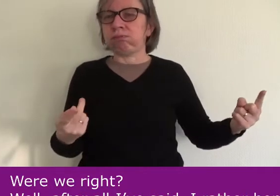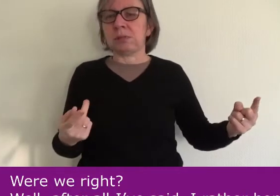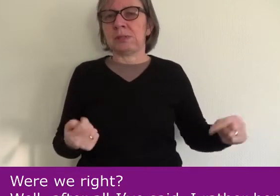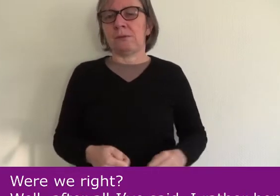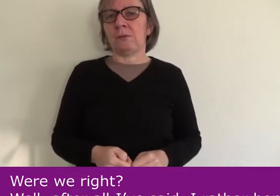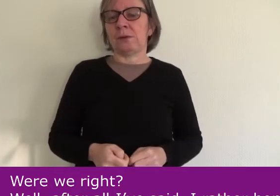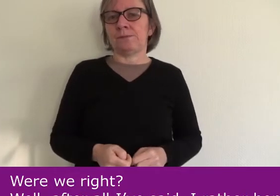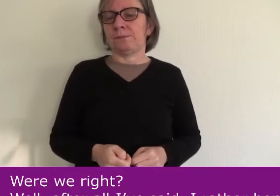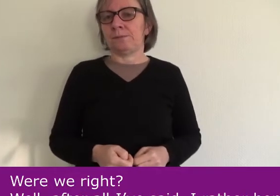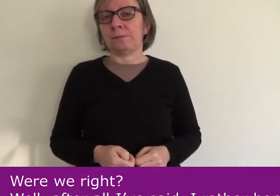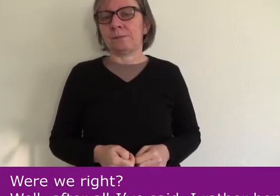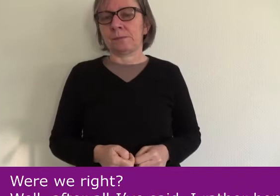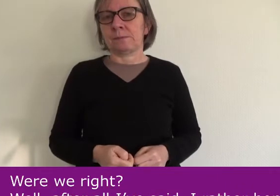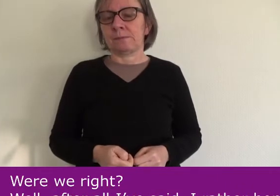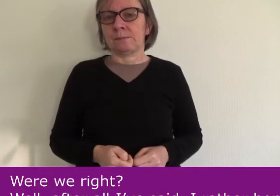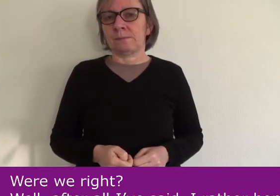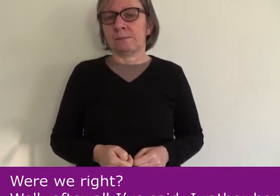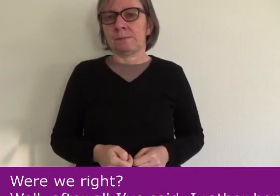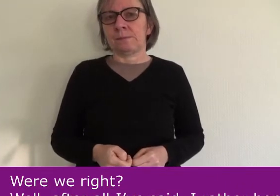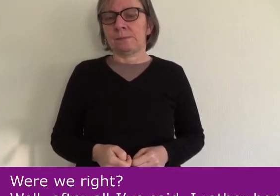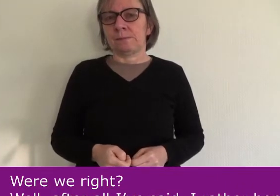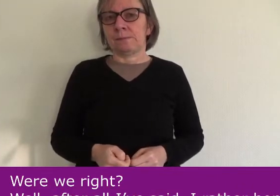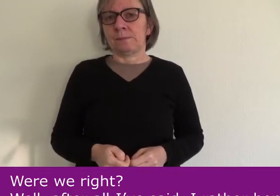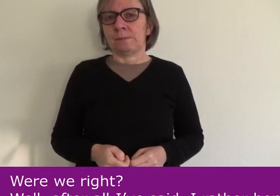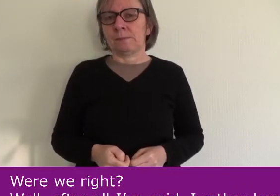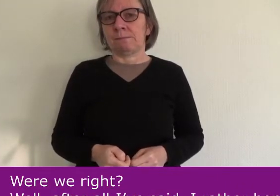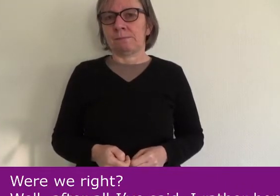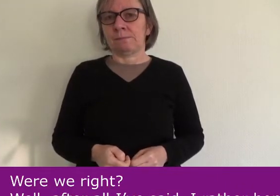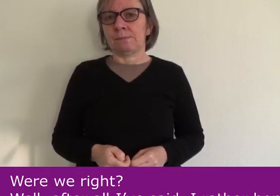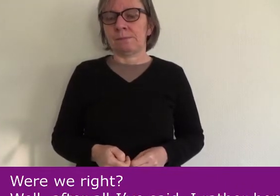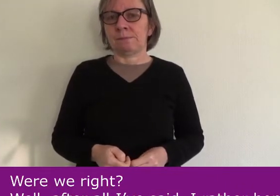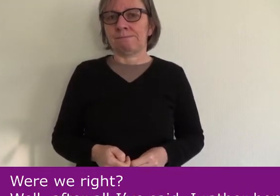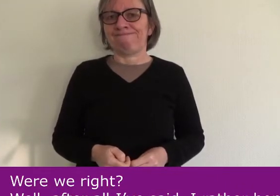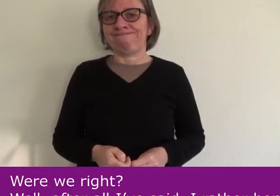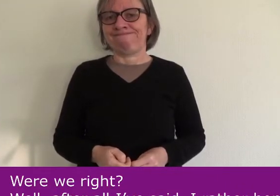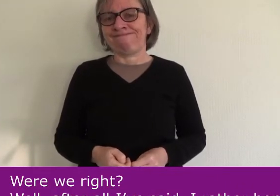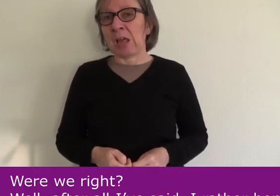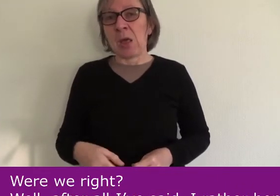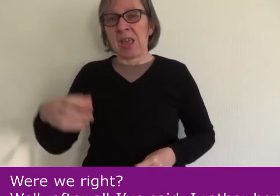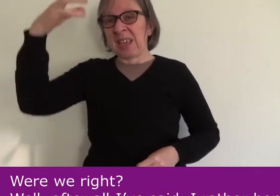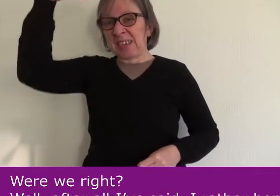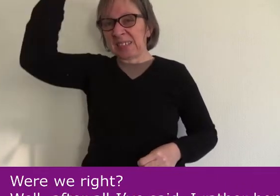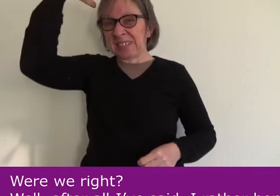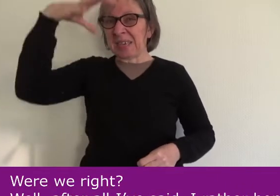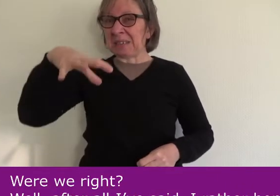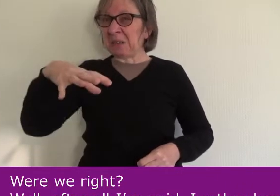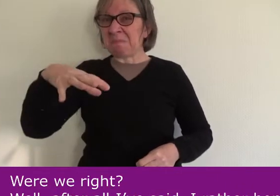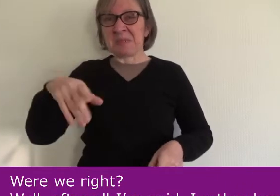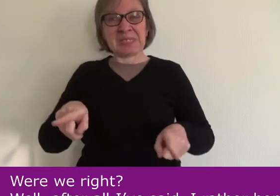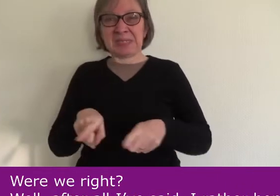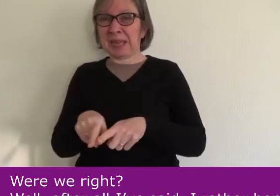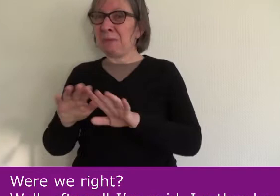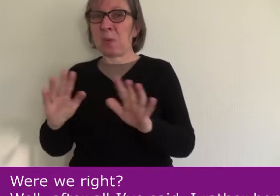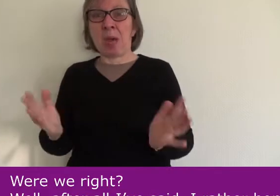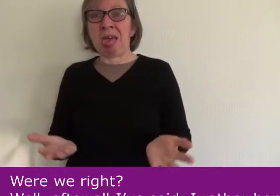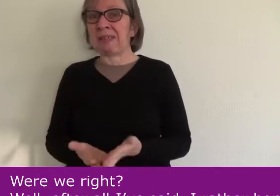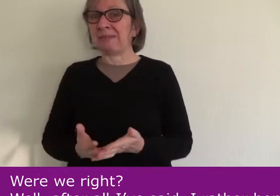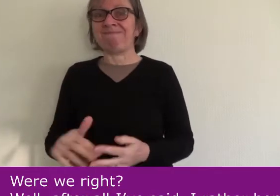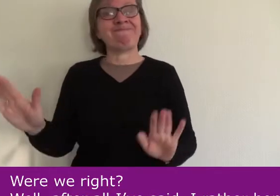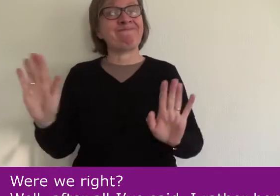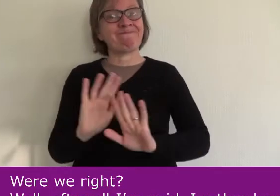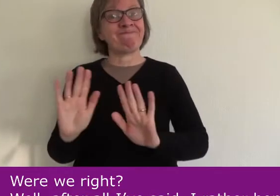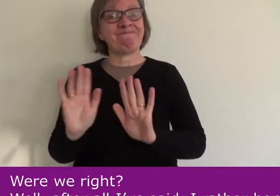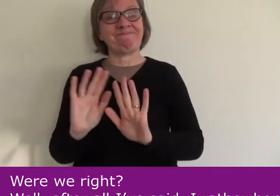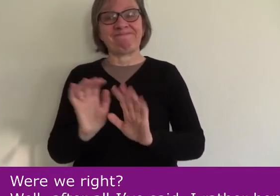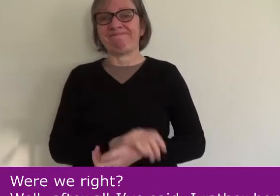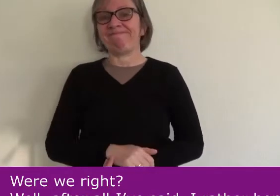Very different from most we come across. In fact, you might say, not a kingdom of this world at all.